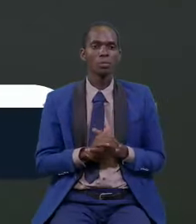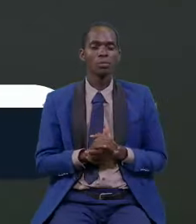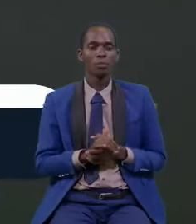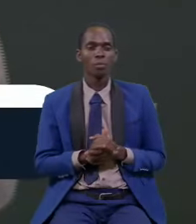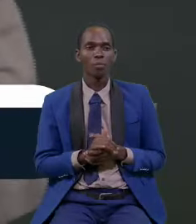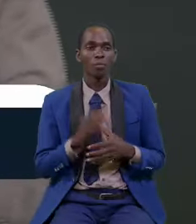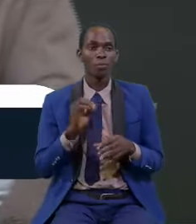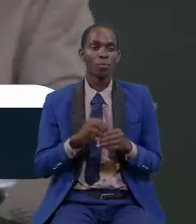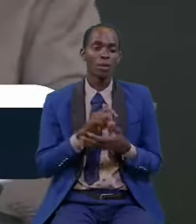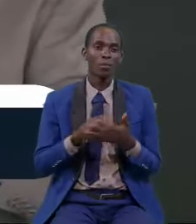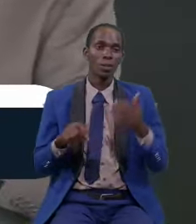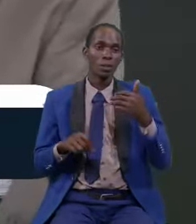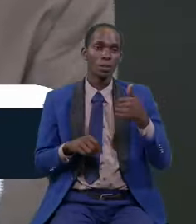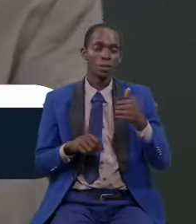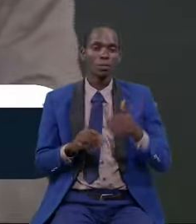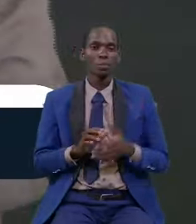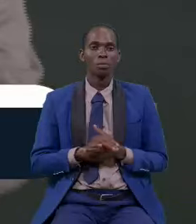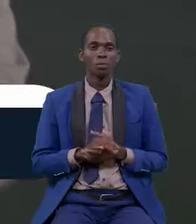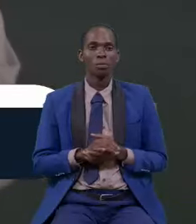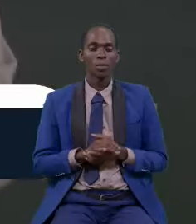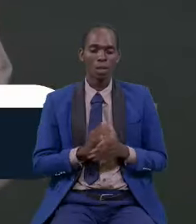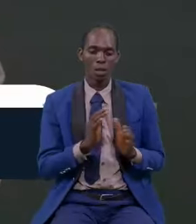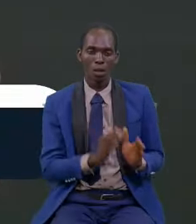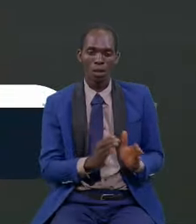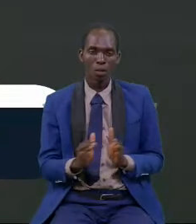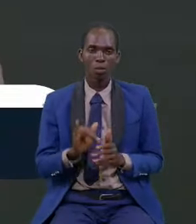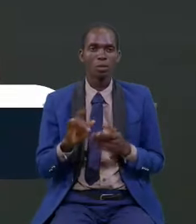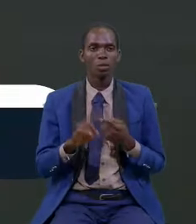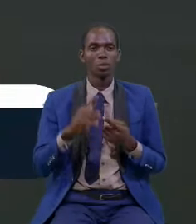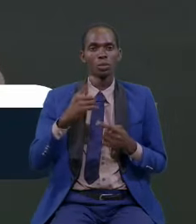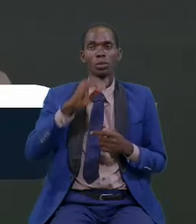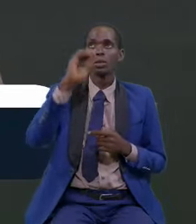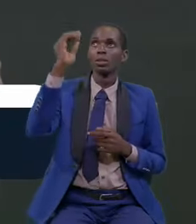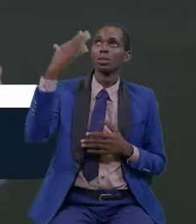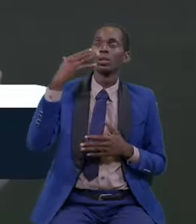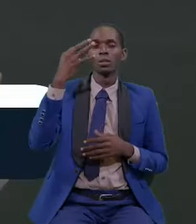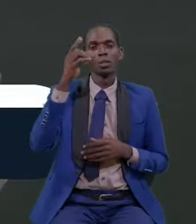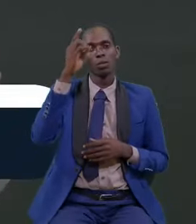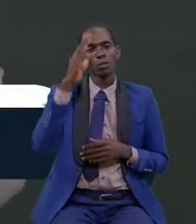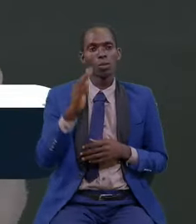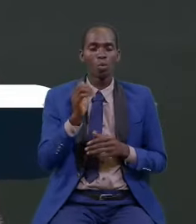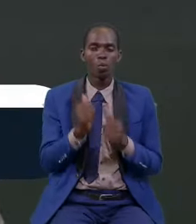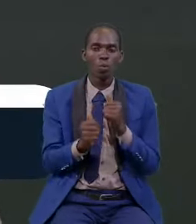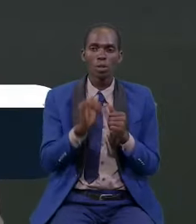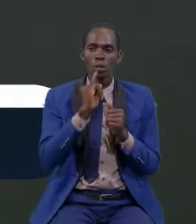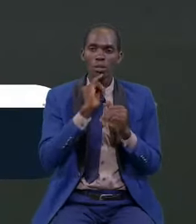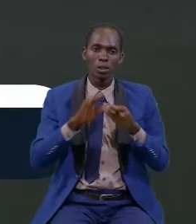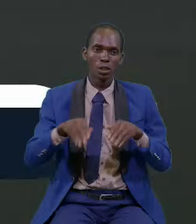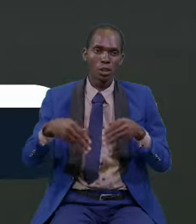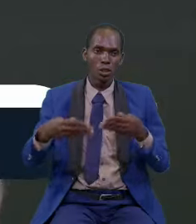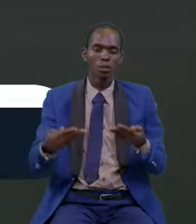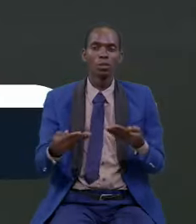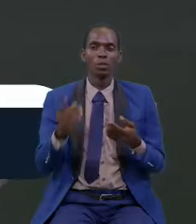10, according to the grace of God, which is given unto